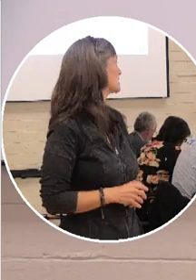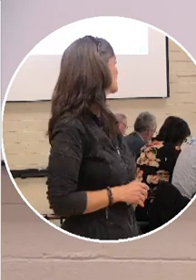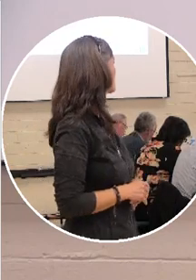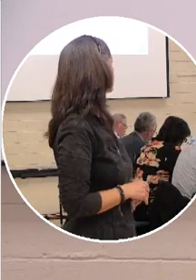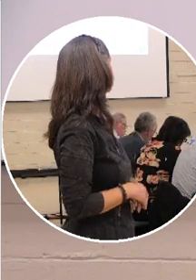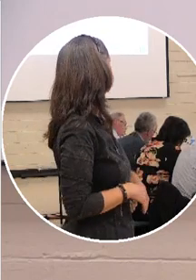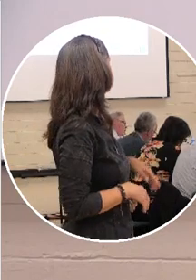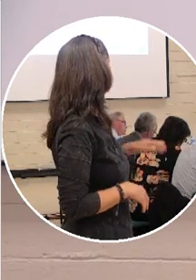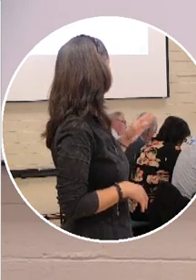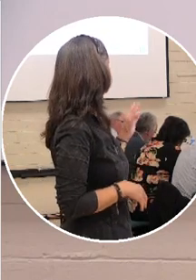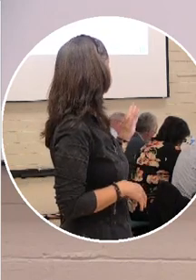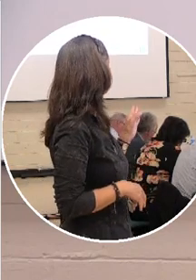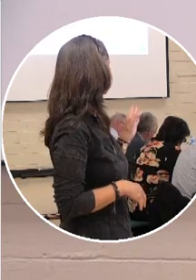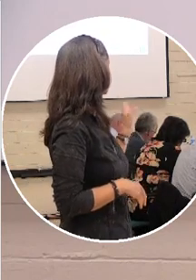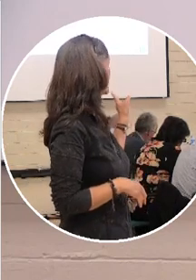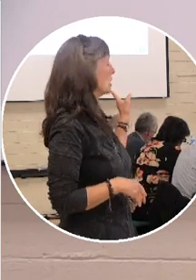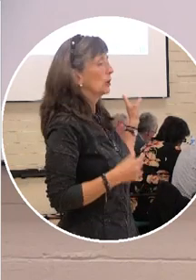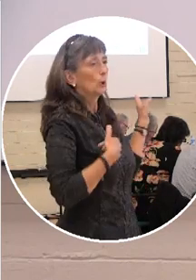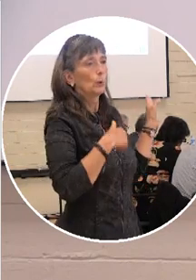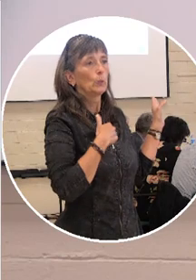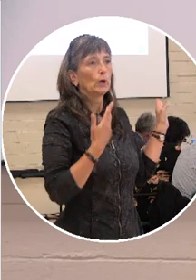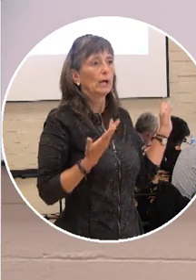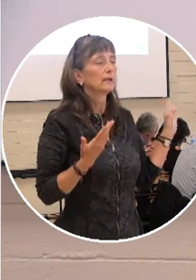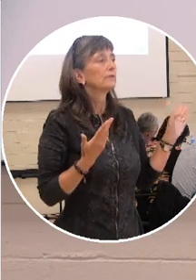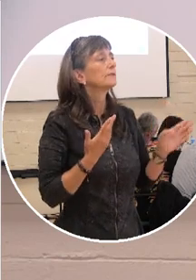We have a French programs policy update.